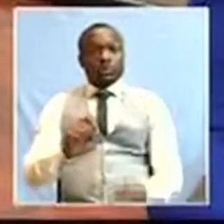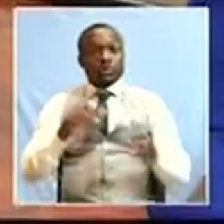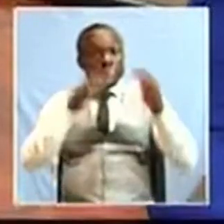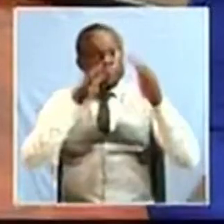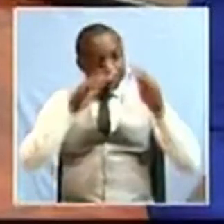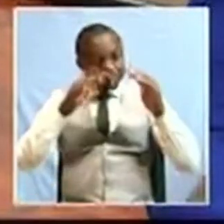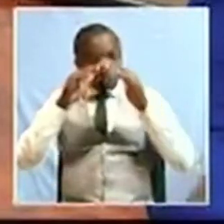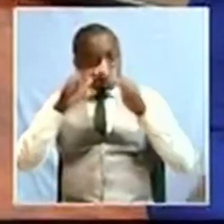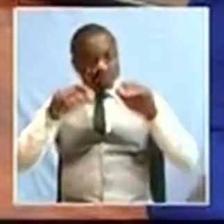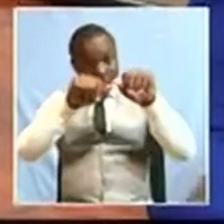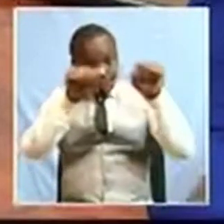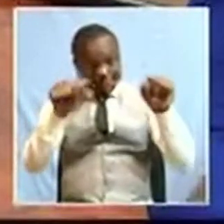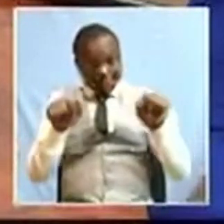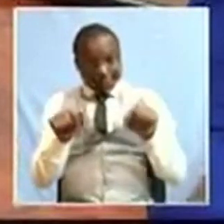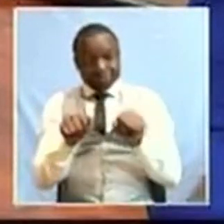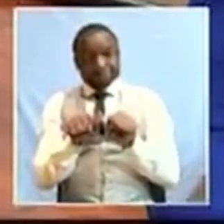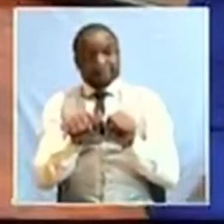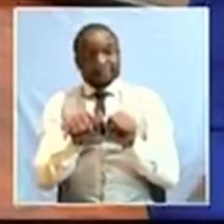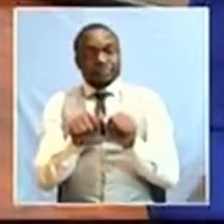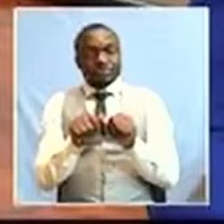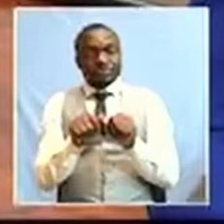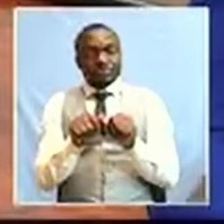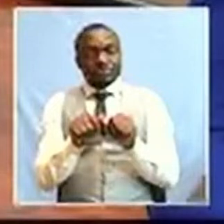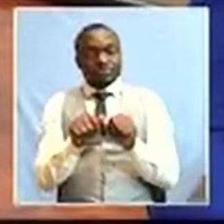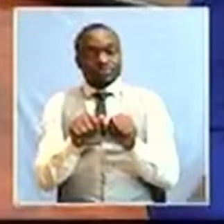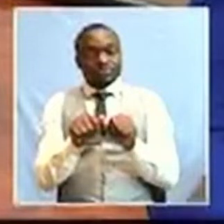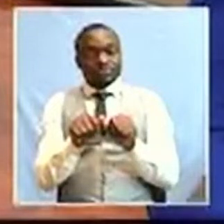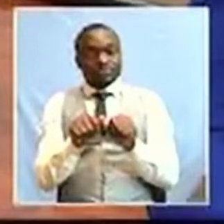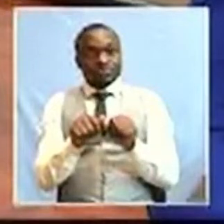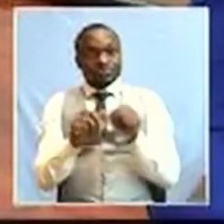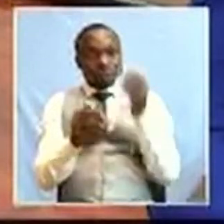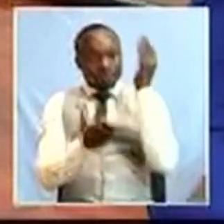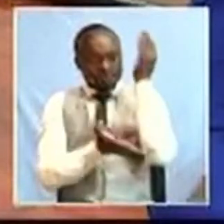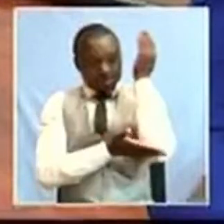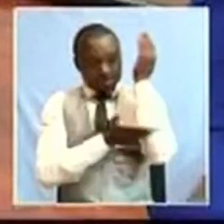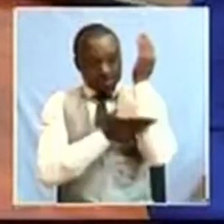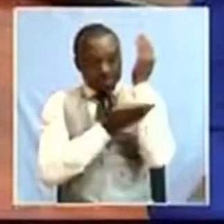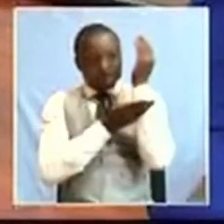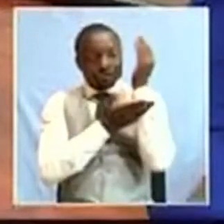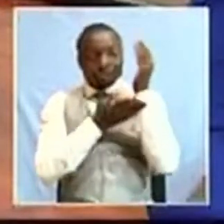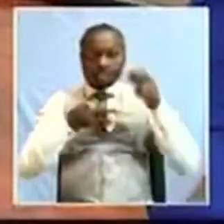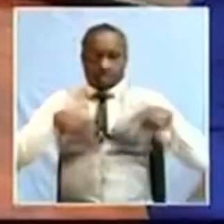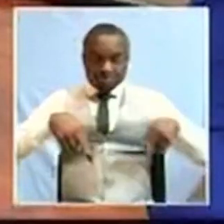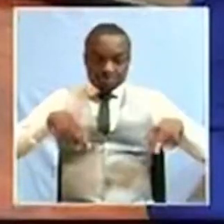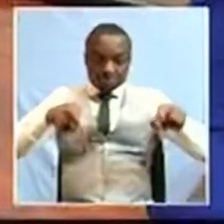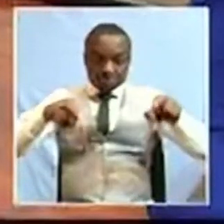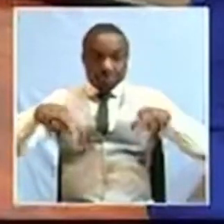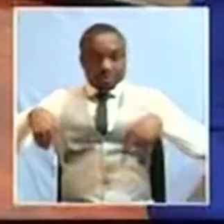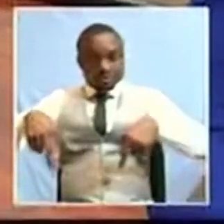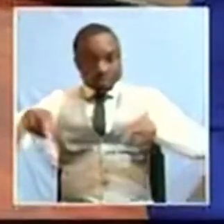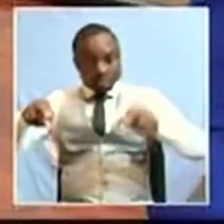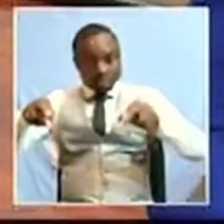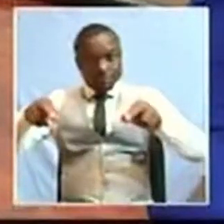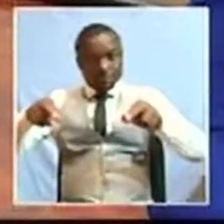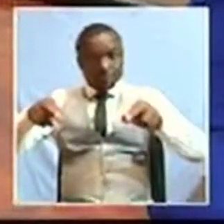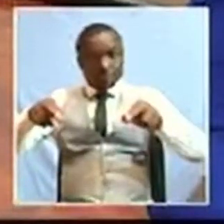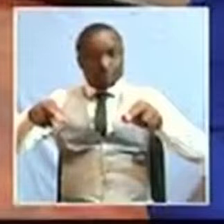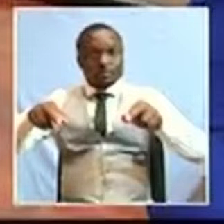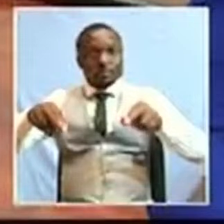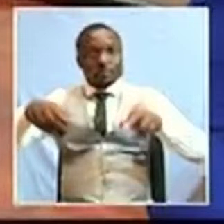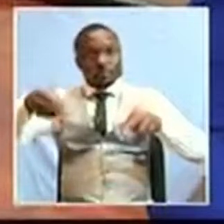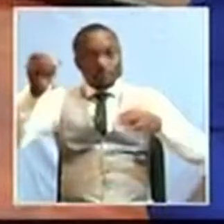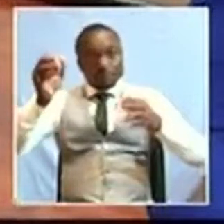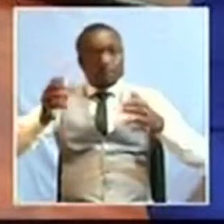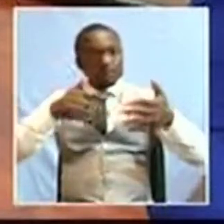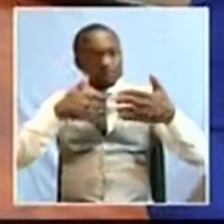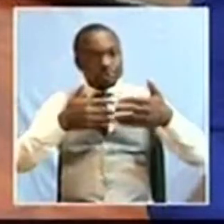with social amenities such as improved roads, ownership documents, and